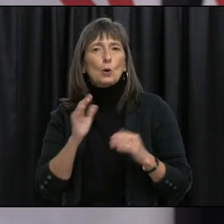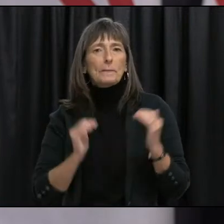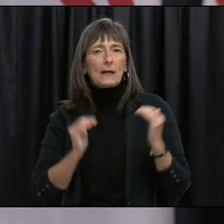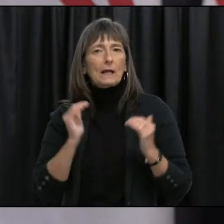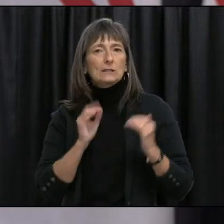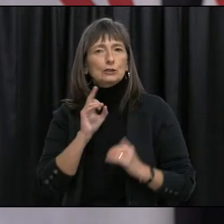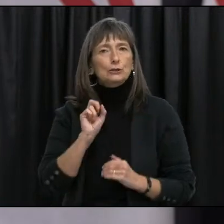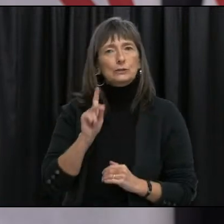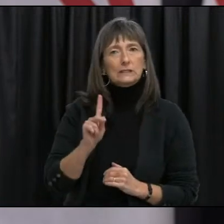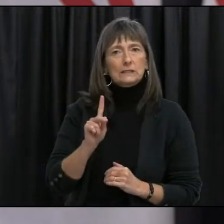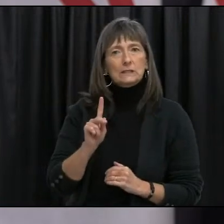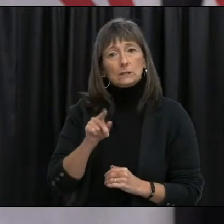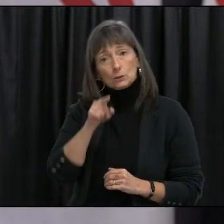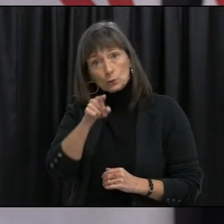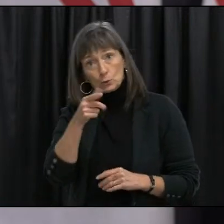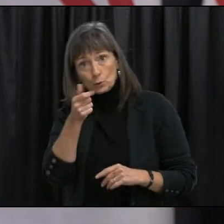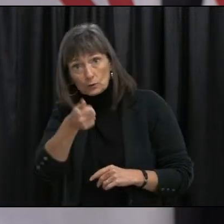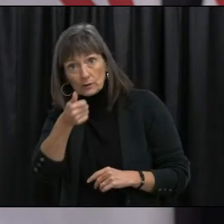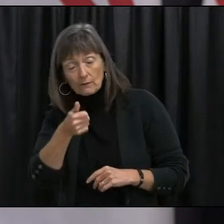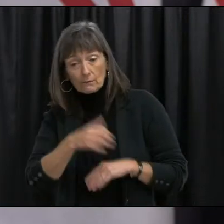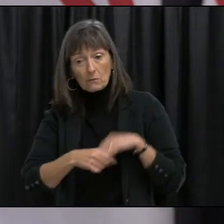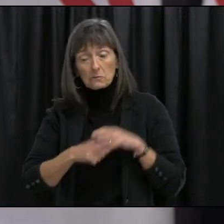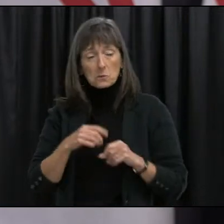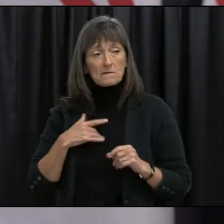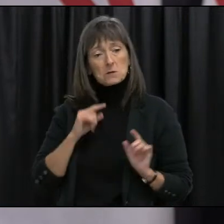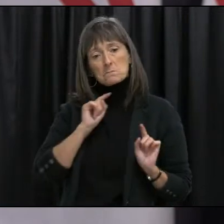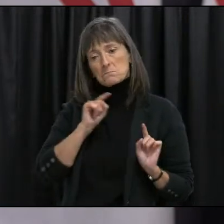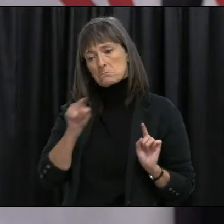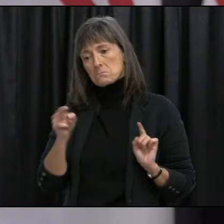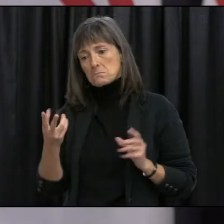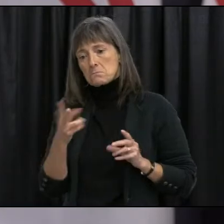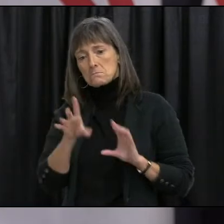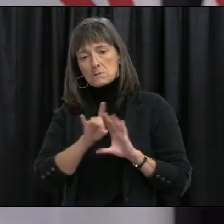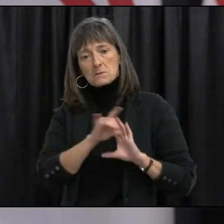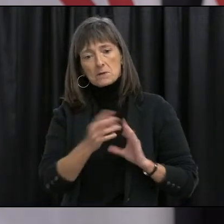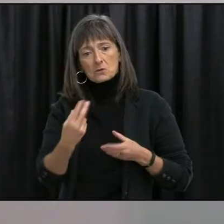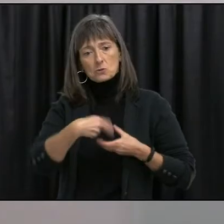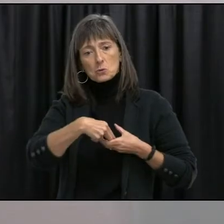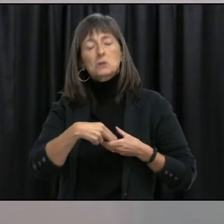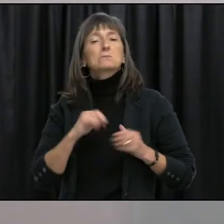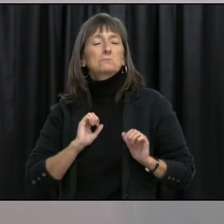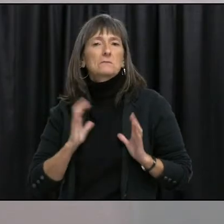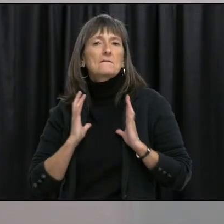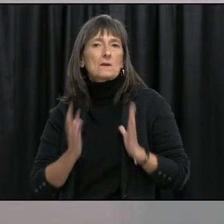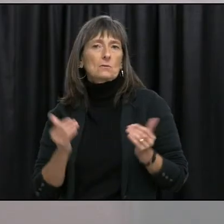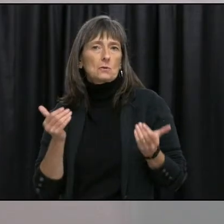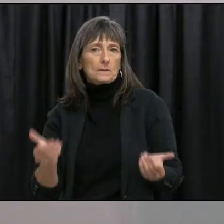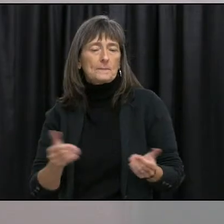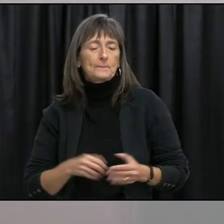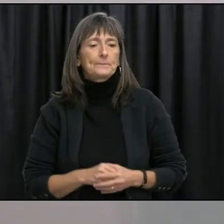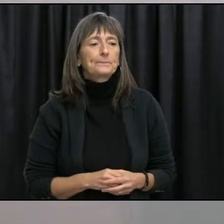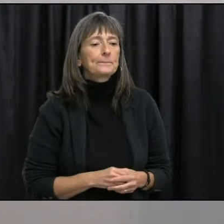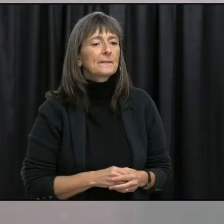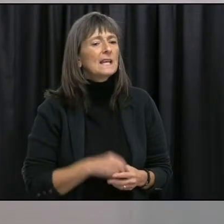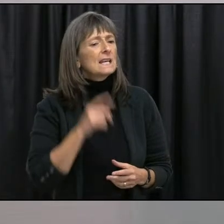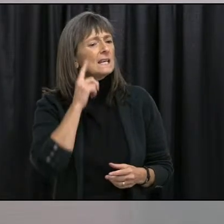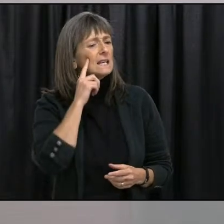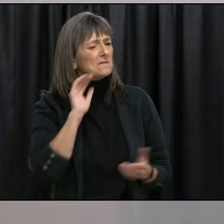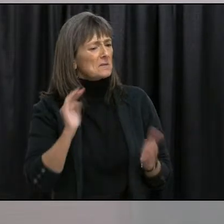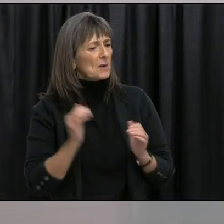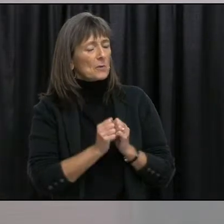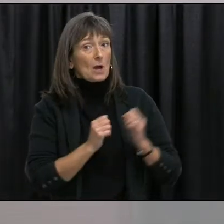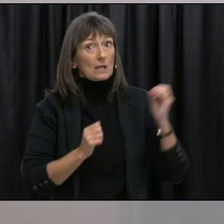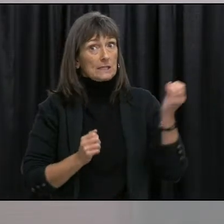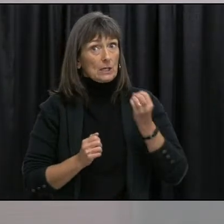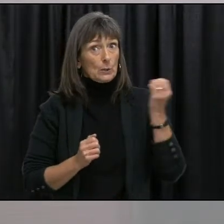and individually feel comfortable with. When you contrast that advice with other places like parts of Ontario, for example, where